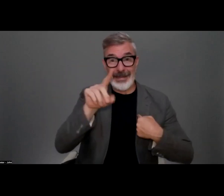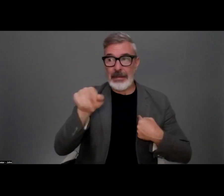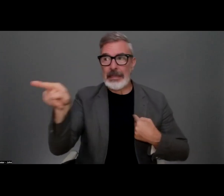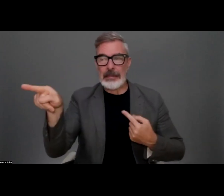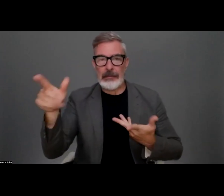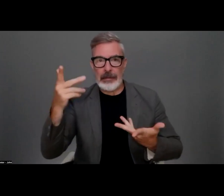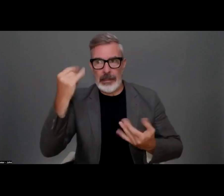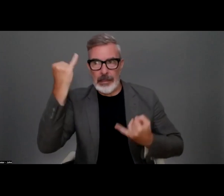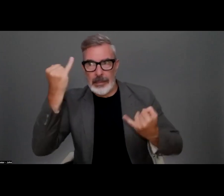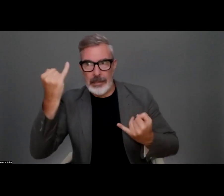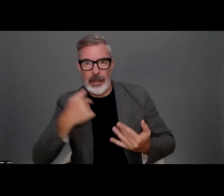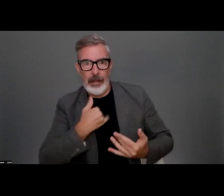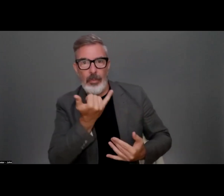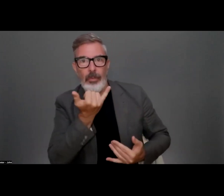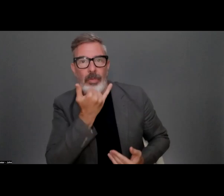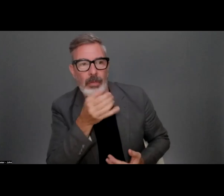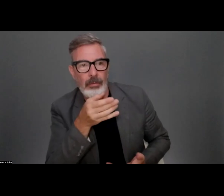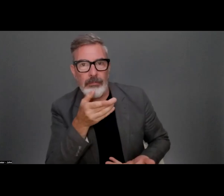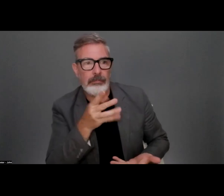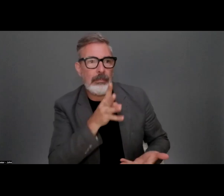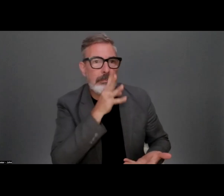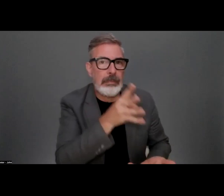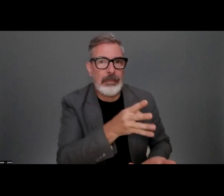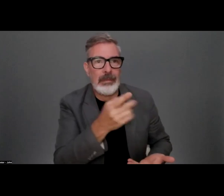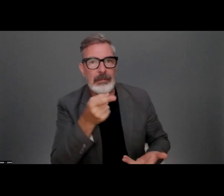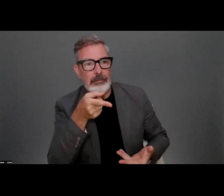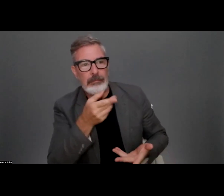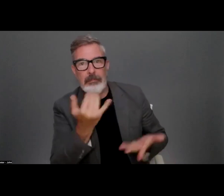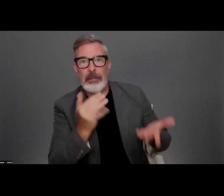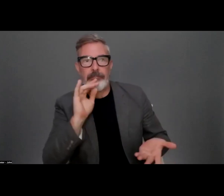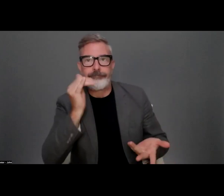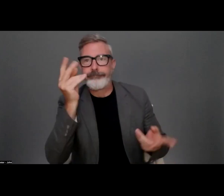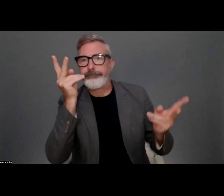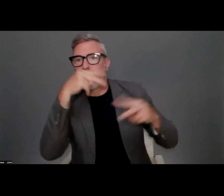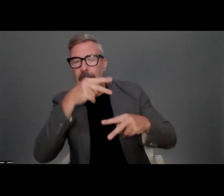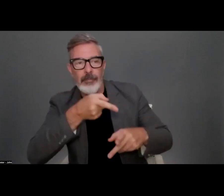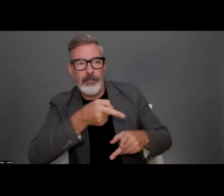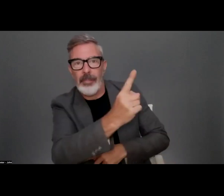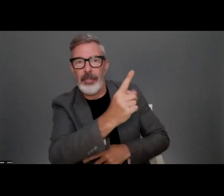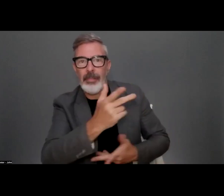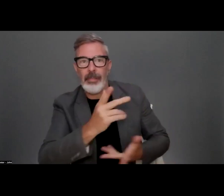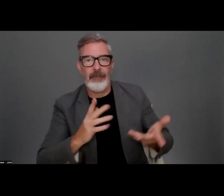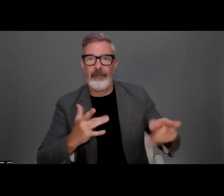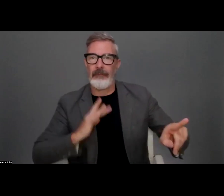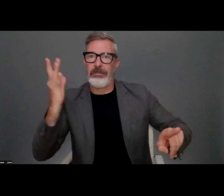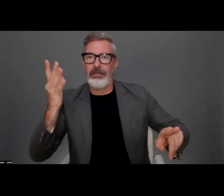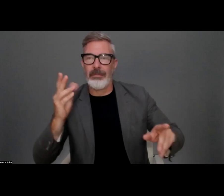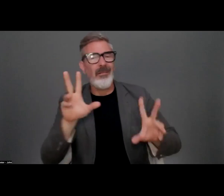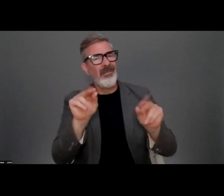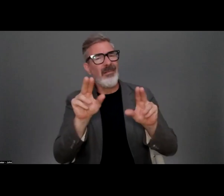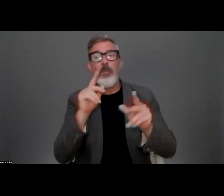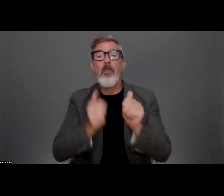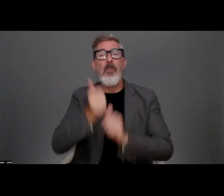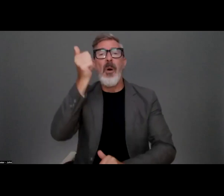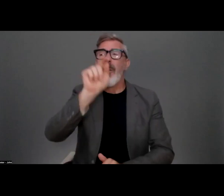awkward position. And in many cases, that's the reason why we're not having conversations. So in reality, most people want to help. Most people want to learn.